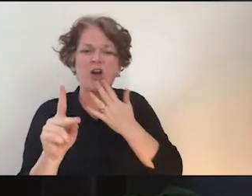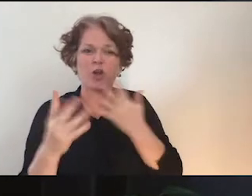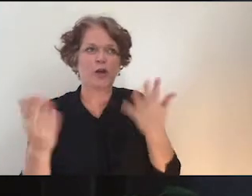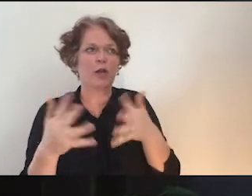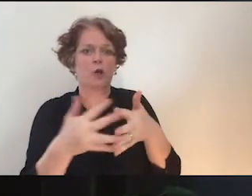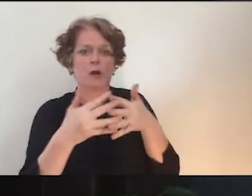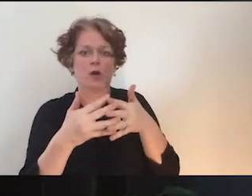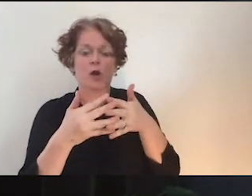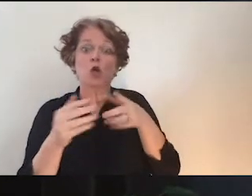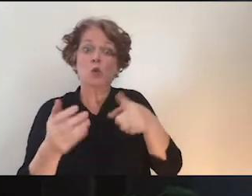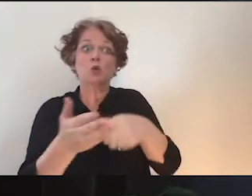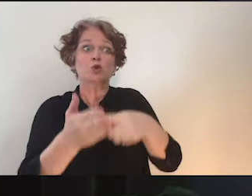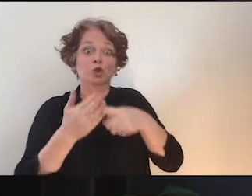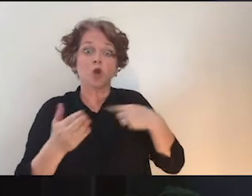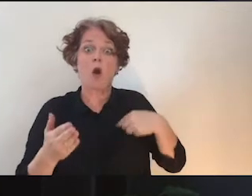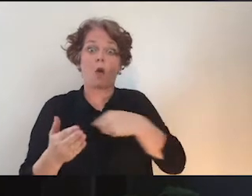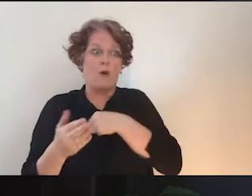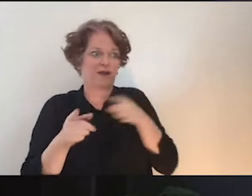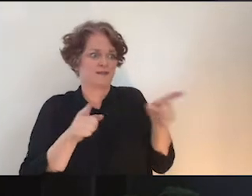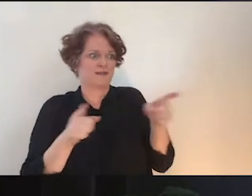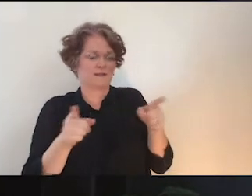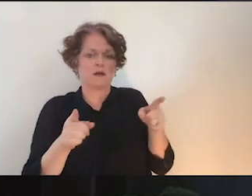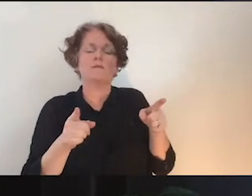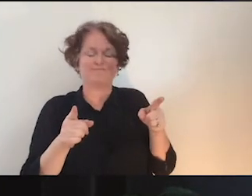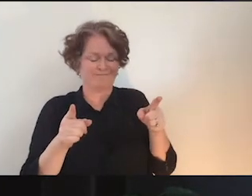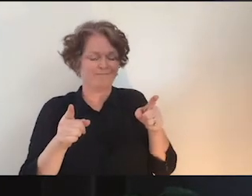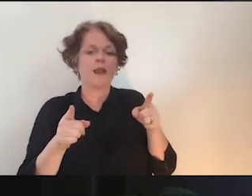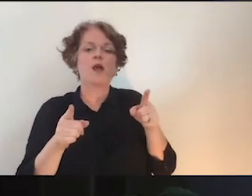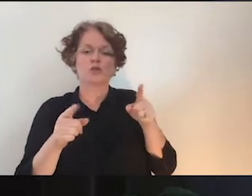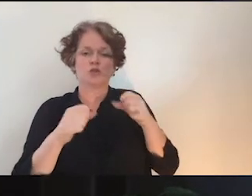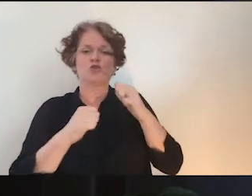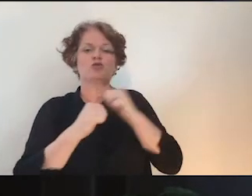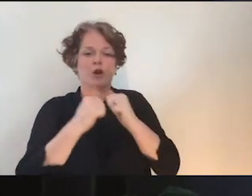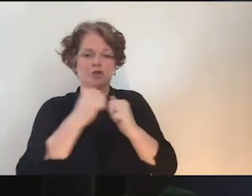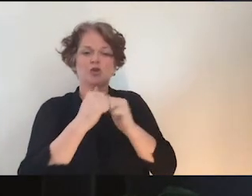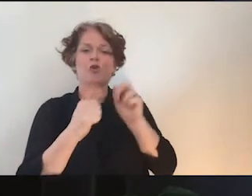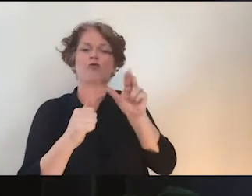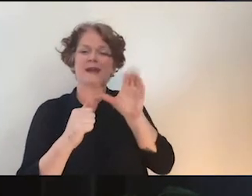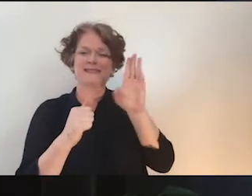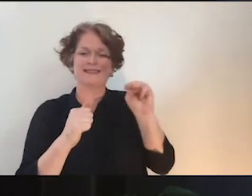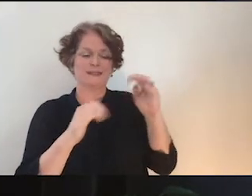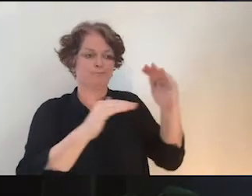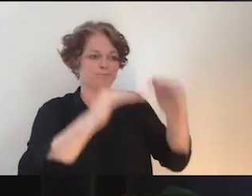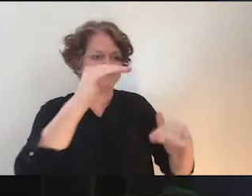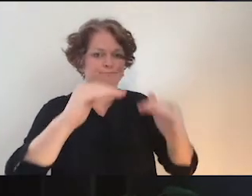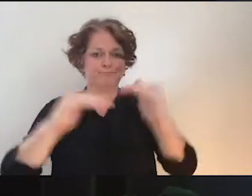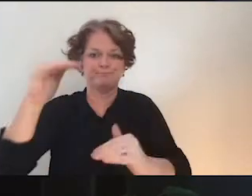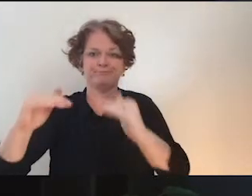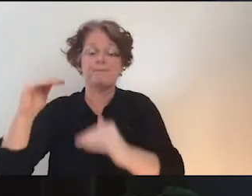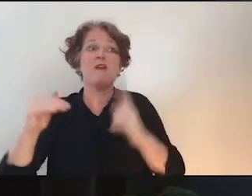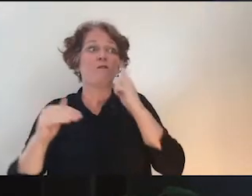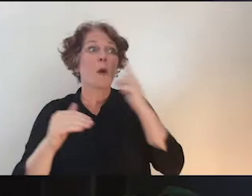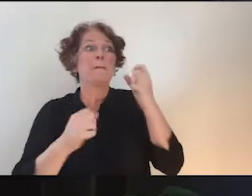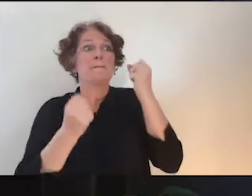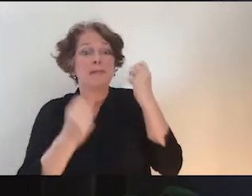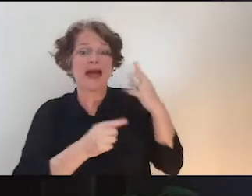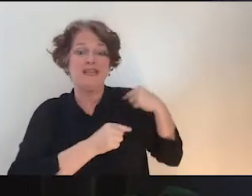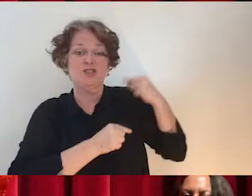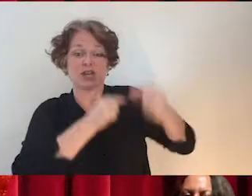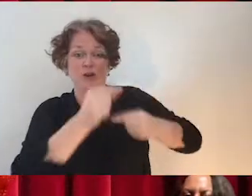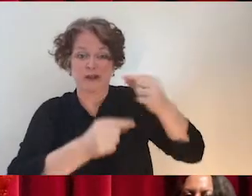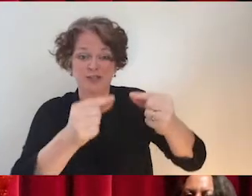illustrated precisely how structural racism has created race-based disparities that have played out for successive